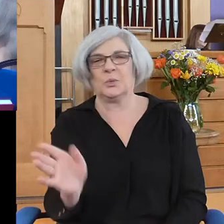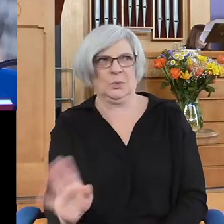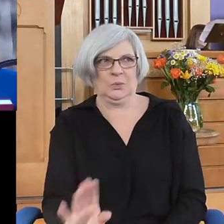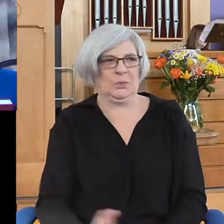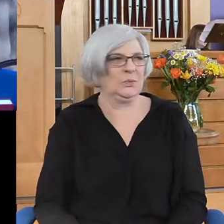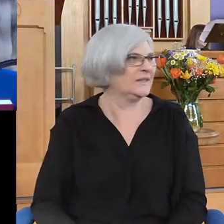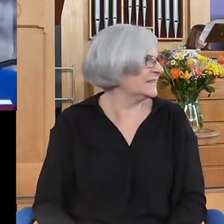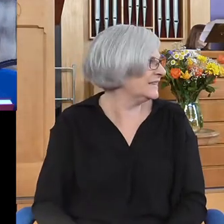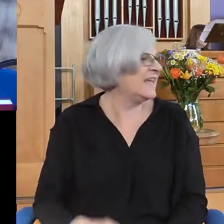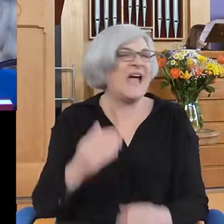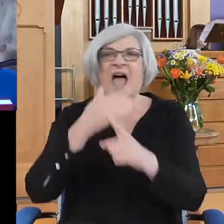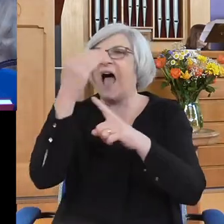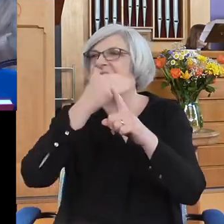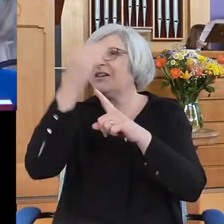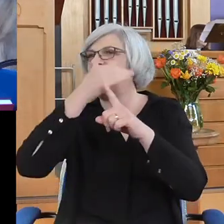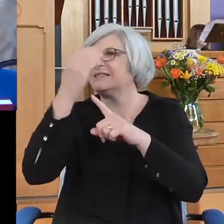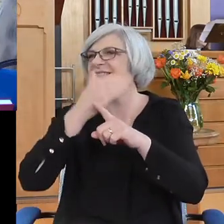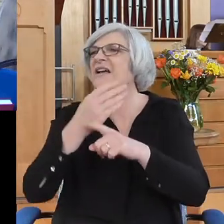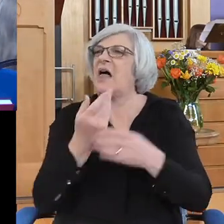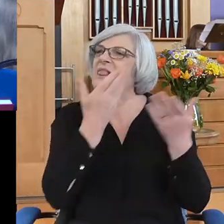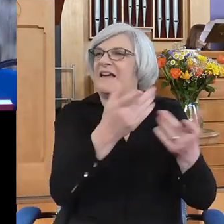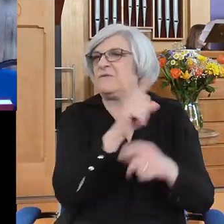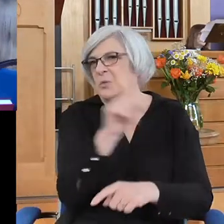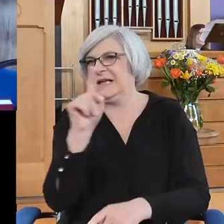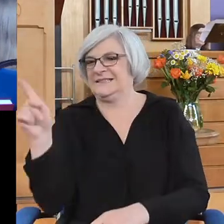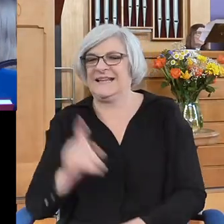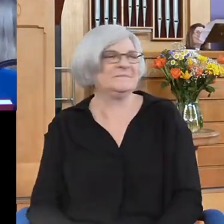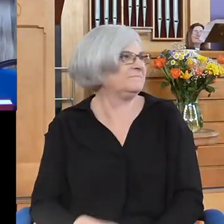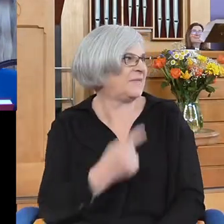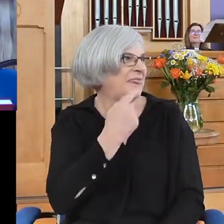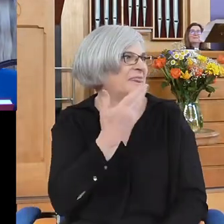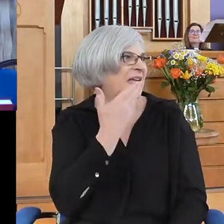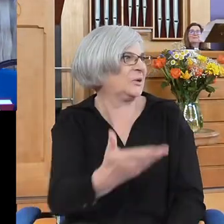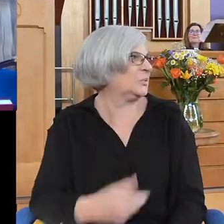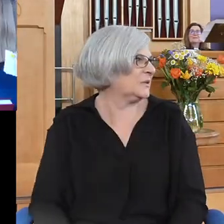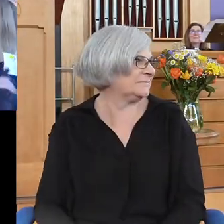Oh. Adult stickers will be given later. Thank you.